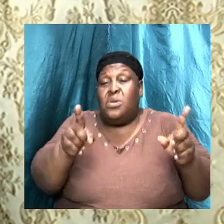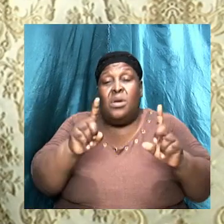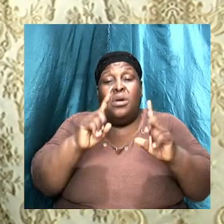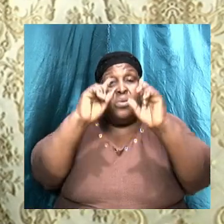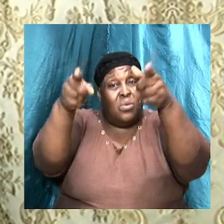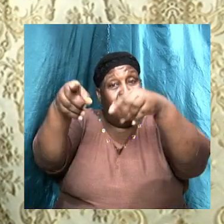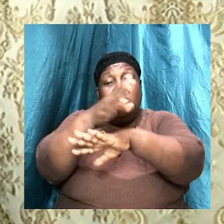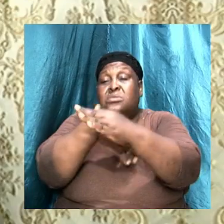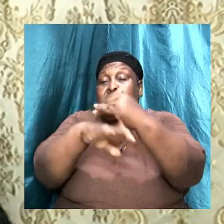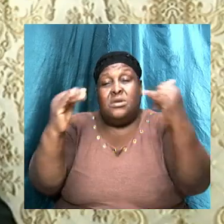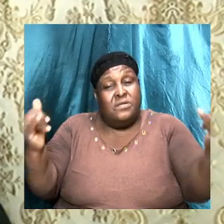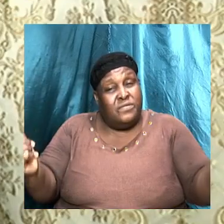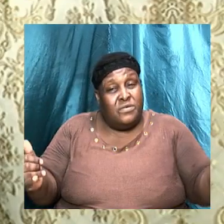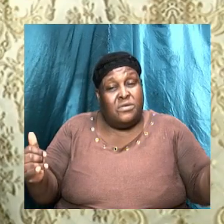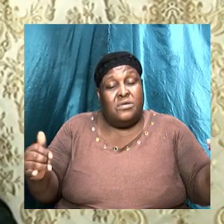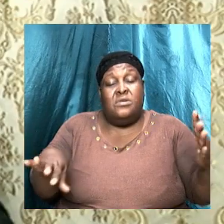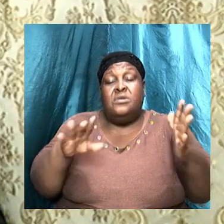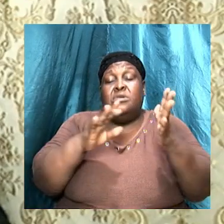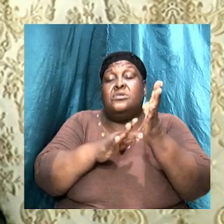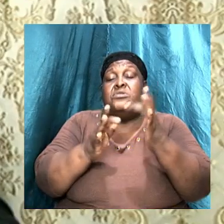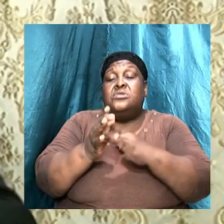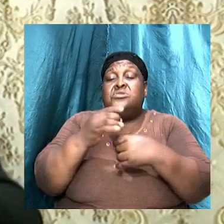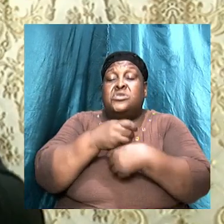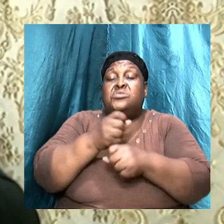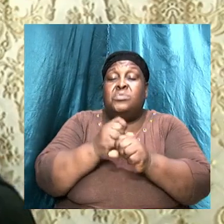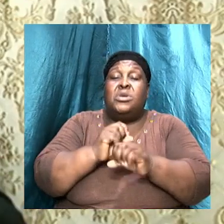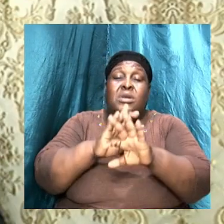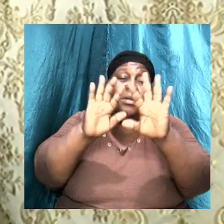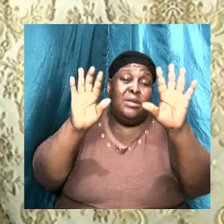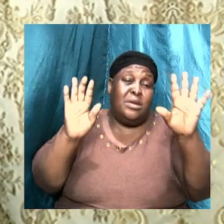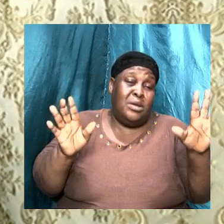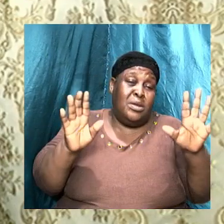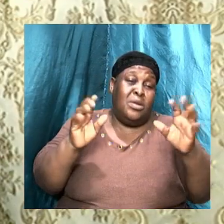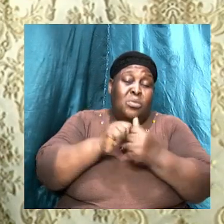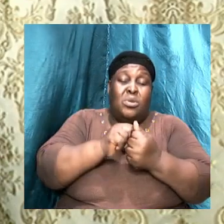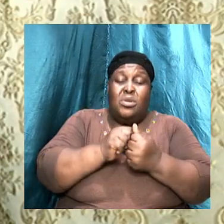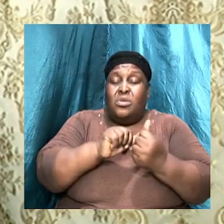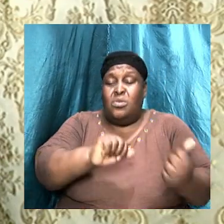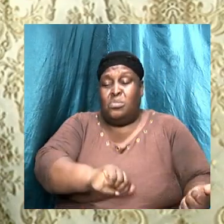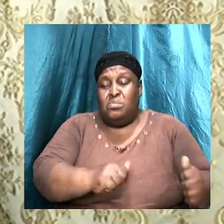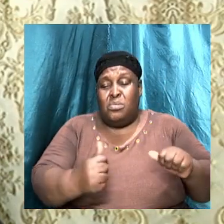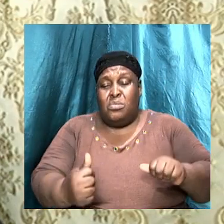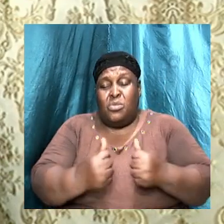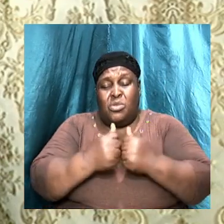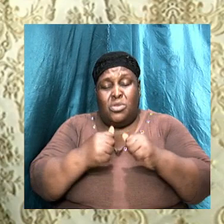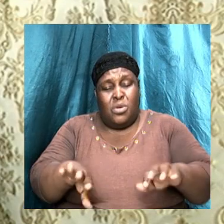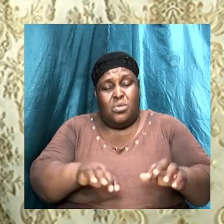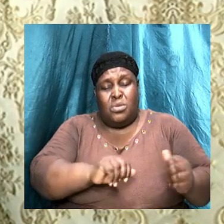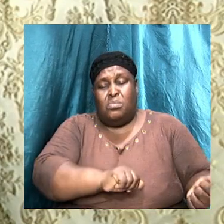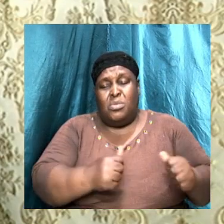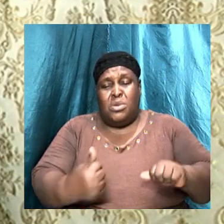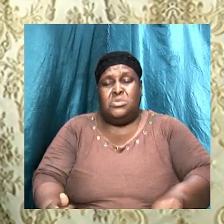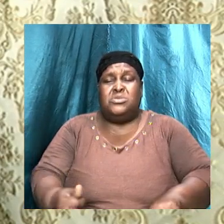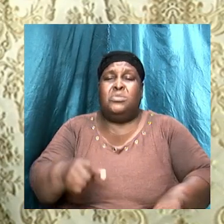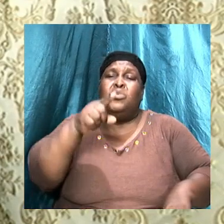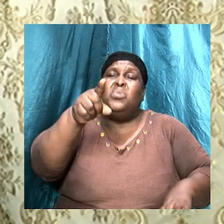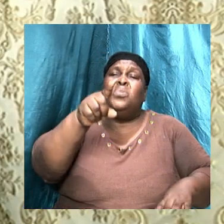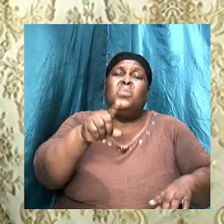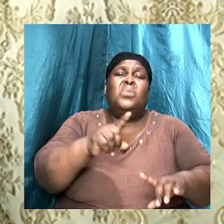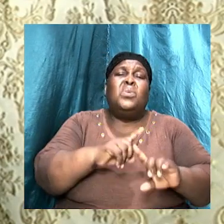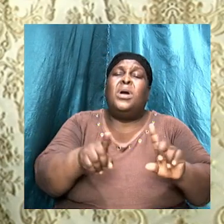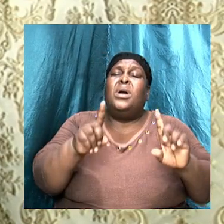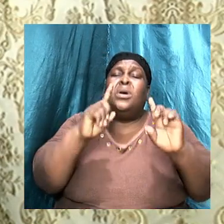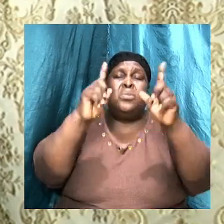of God. And so Jesus made it clear that without baptism, amen, you cannot get